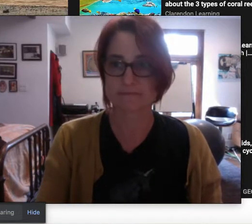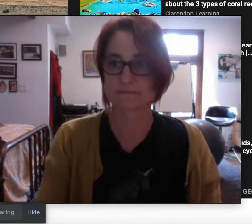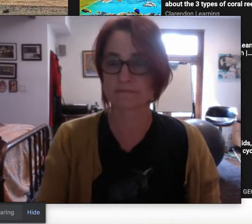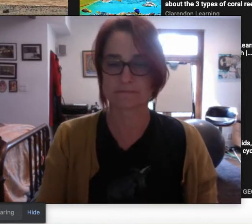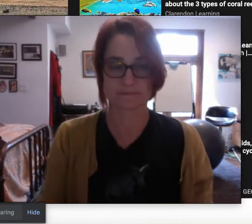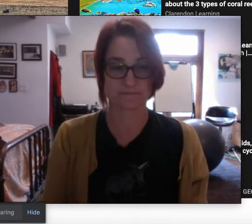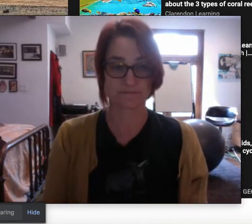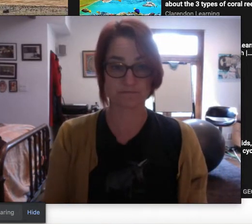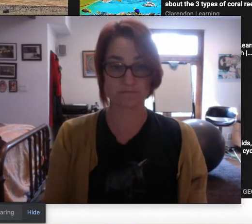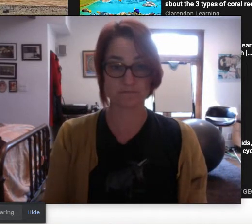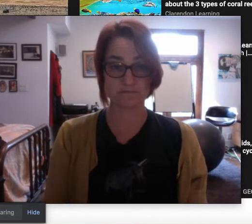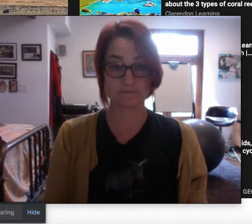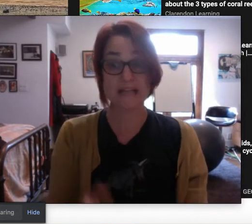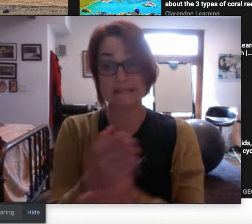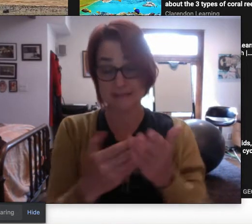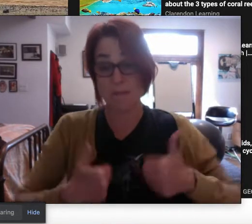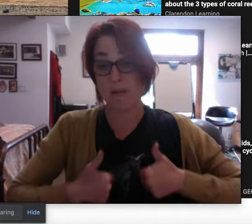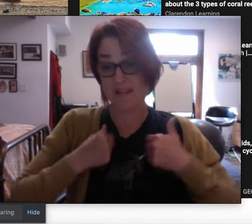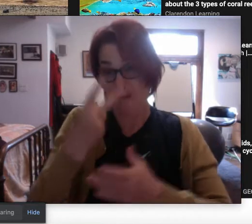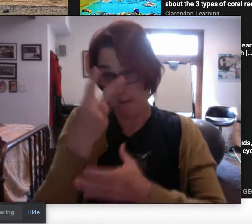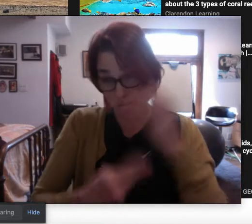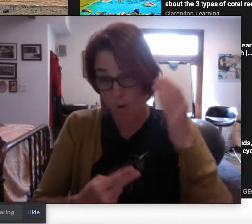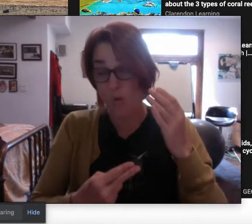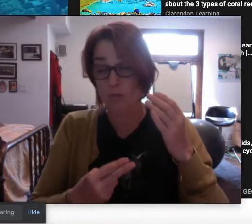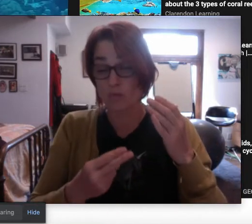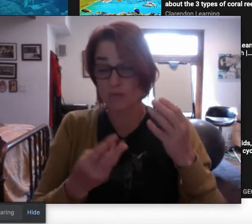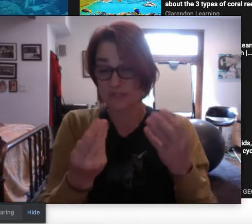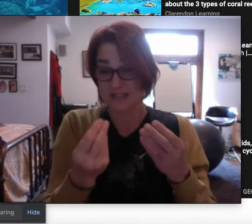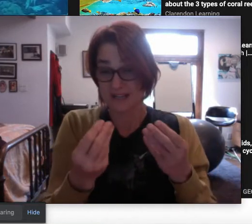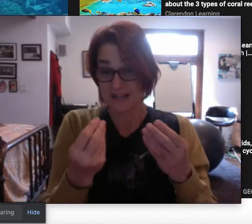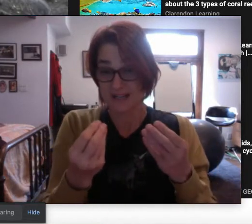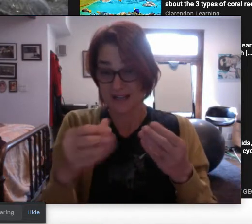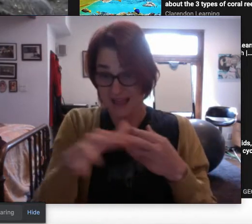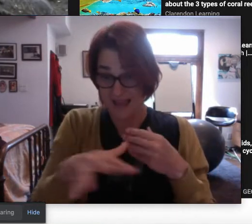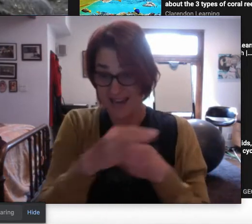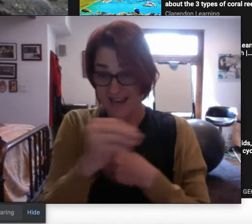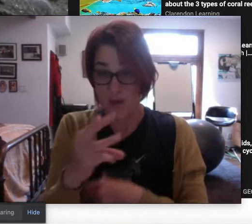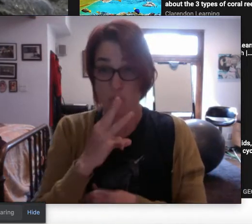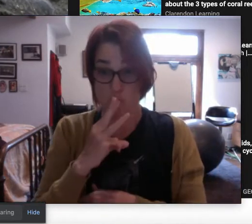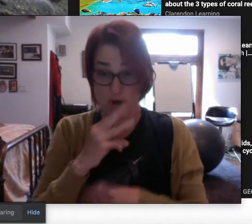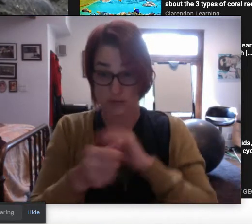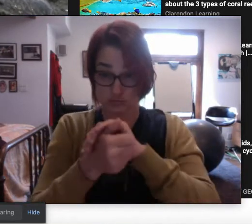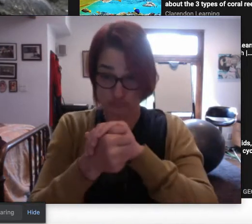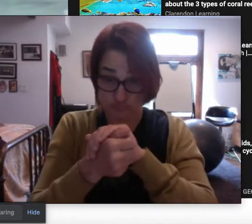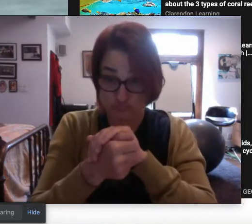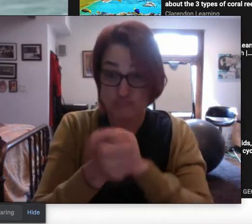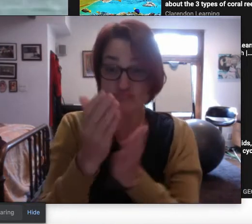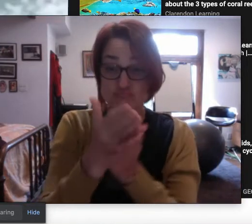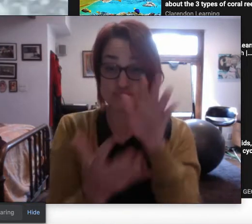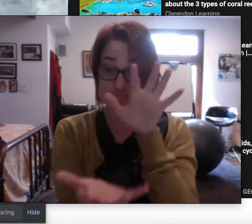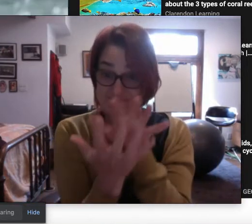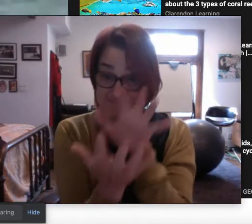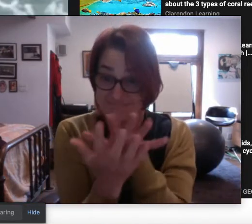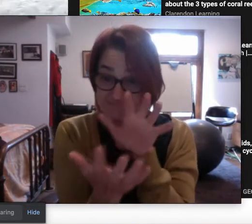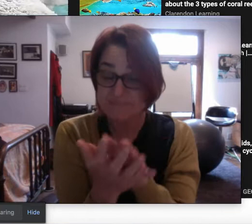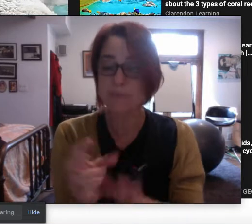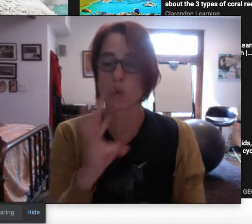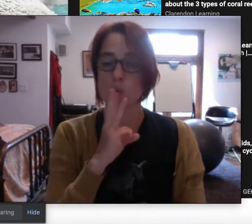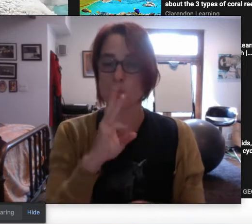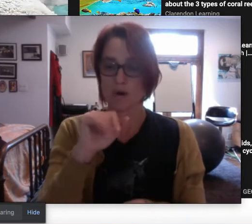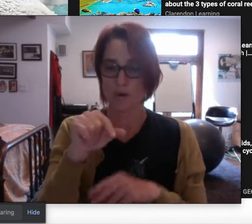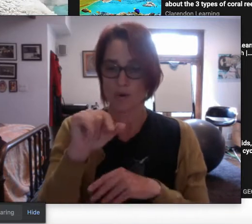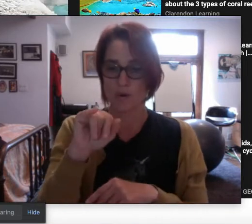or they live on both the land and in the water. Sea turtles and saltwater crocodiles, marine iguanas,